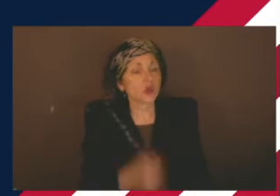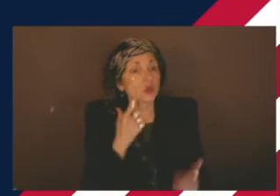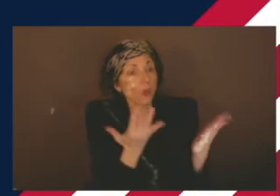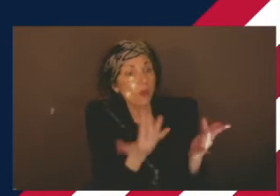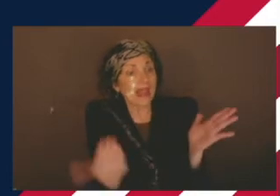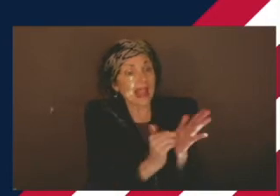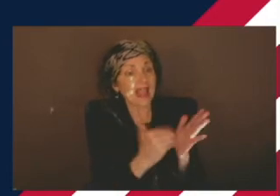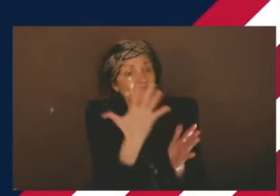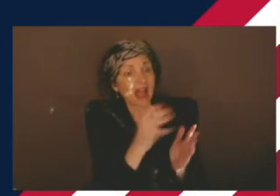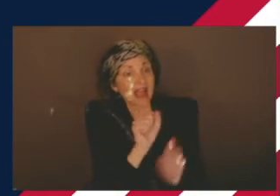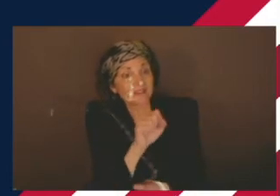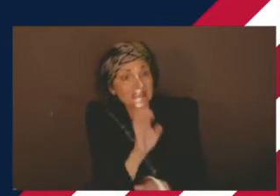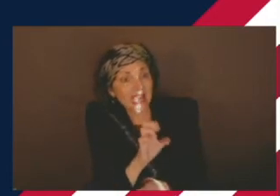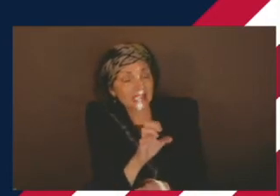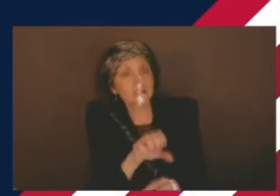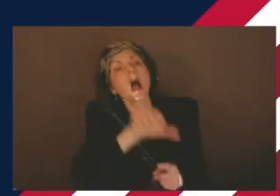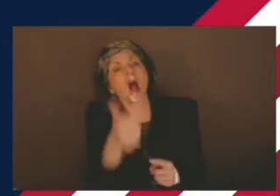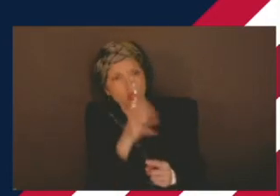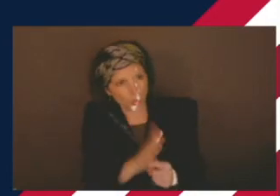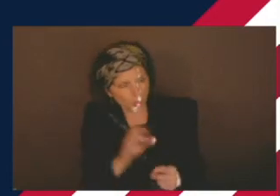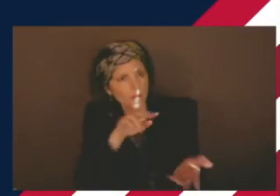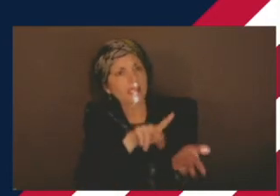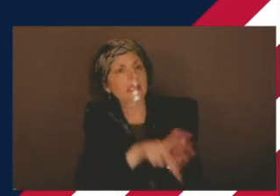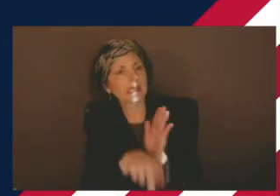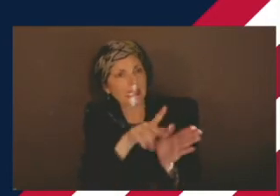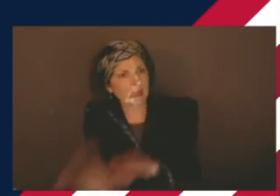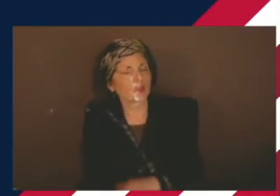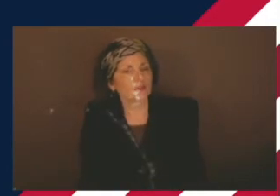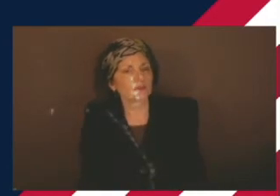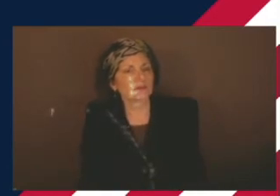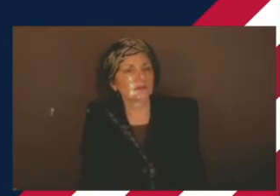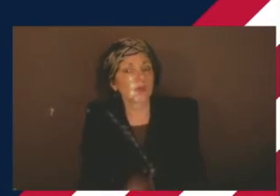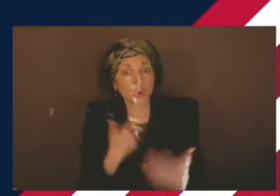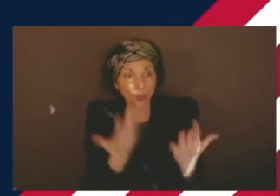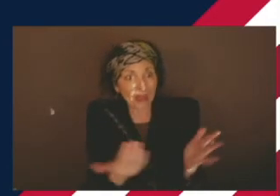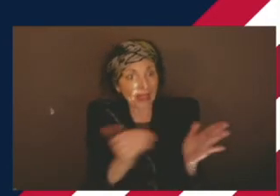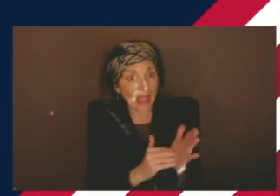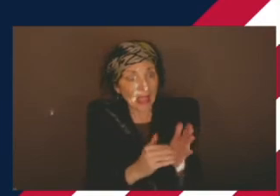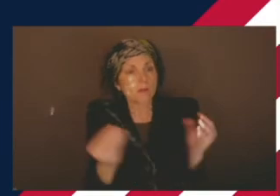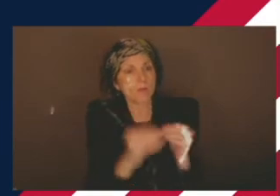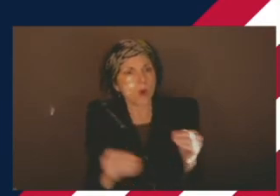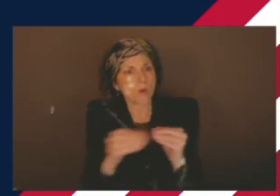wait another 5 seconds, it could be a man or a woman killed, all because it sits on his desk.